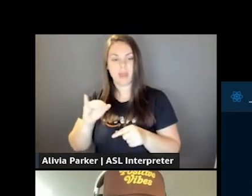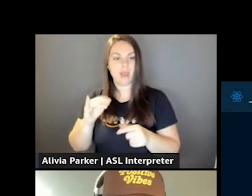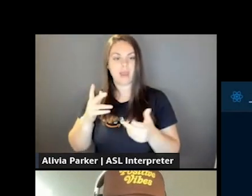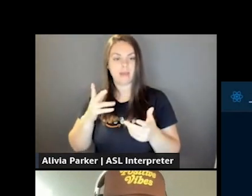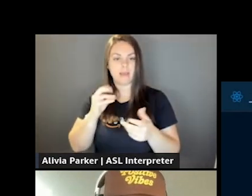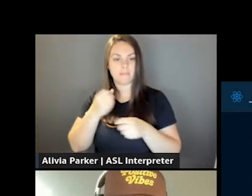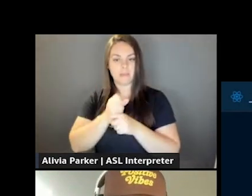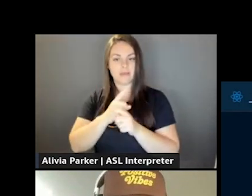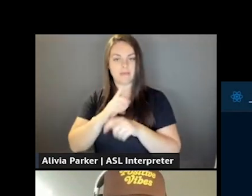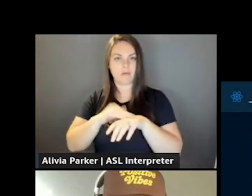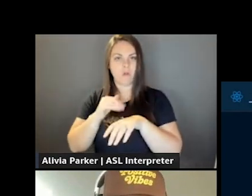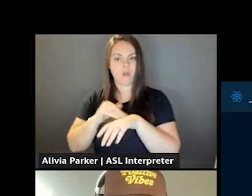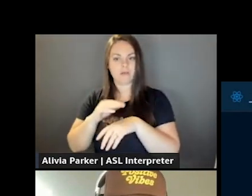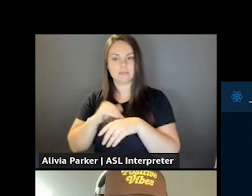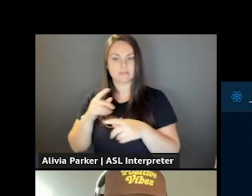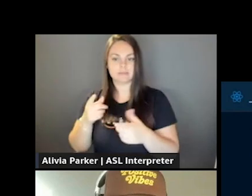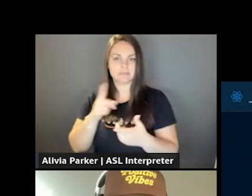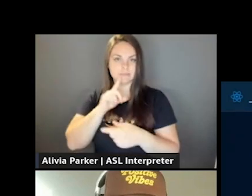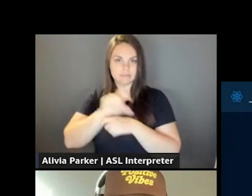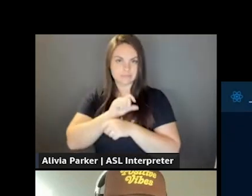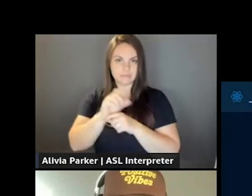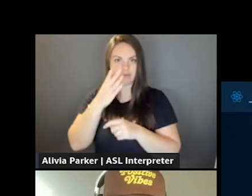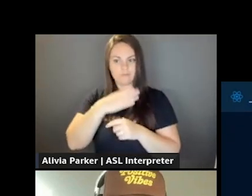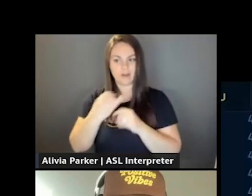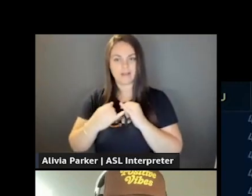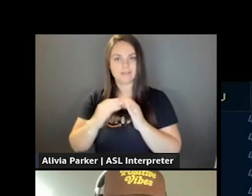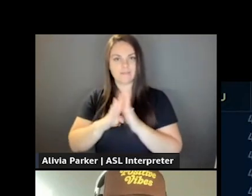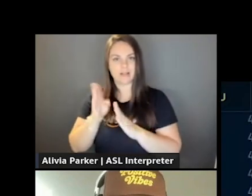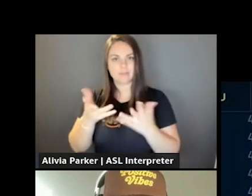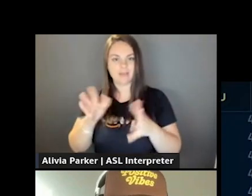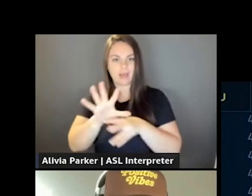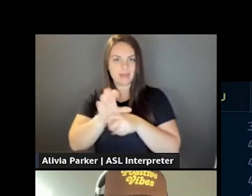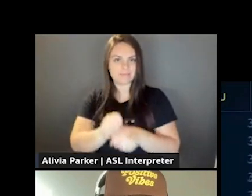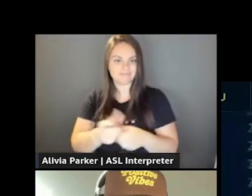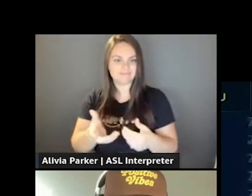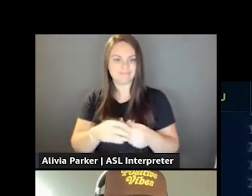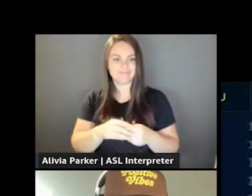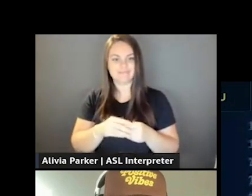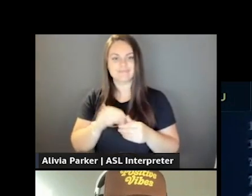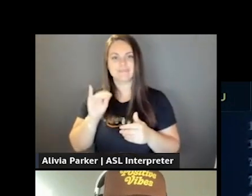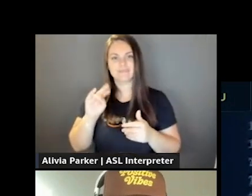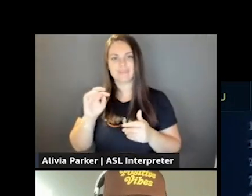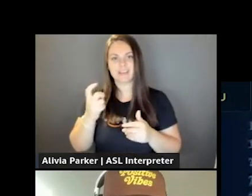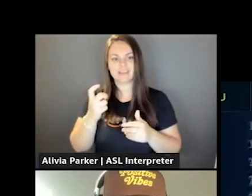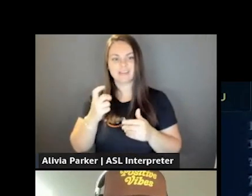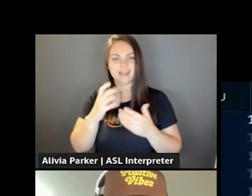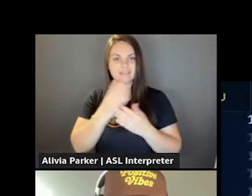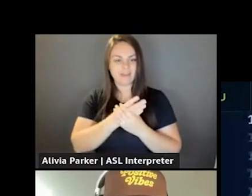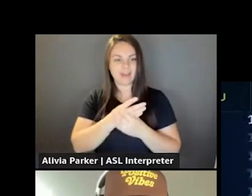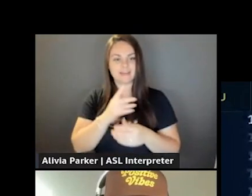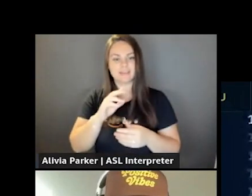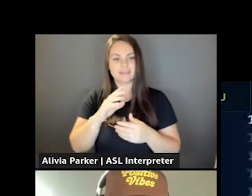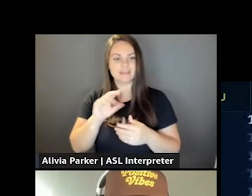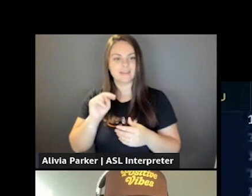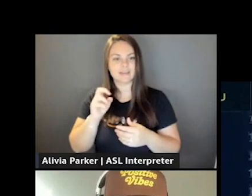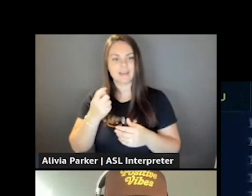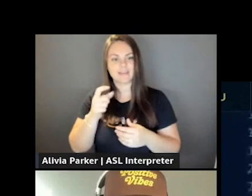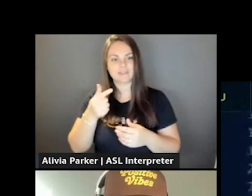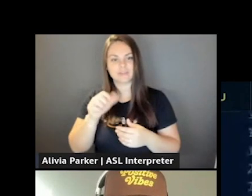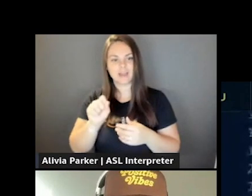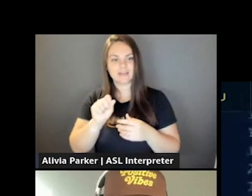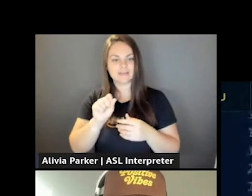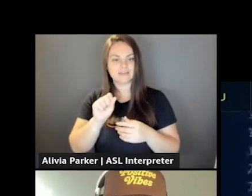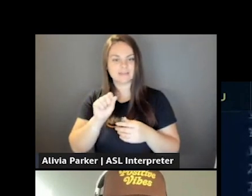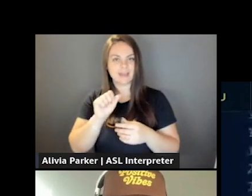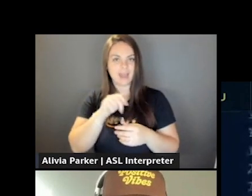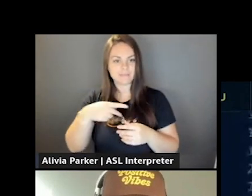developers are already used to. I can come over into this index file. This is a regular Next.js application. It's written in TypeScript.